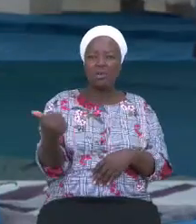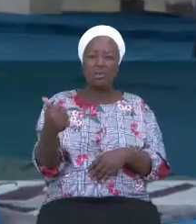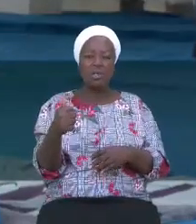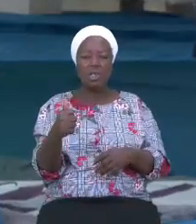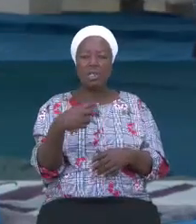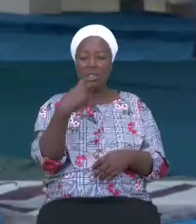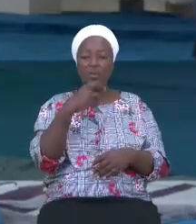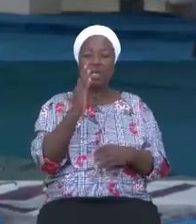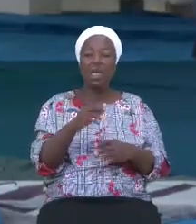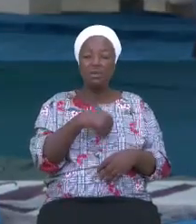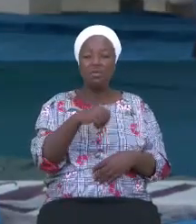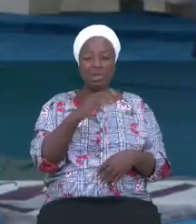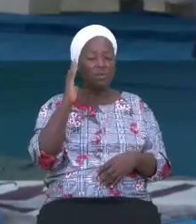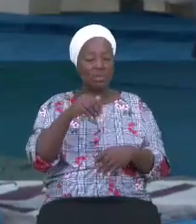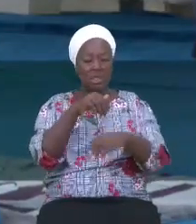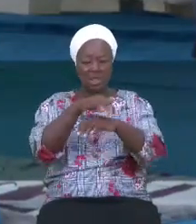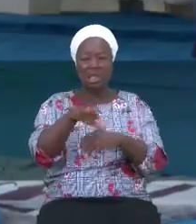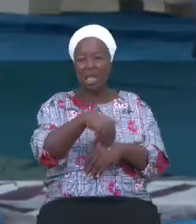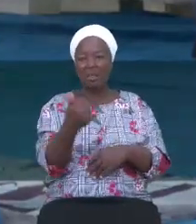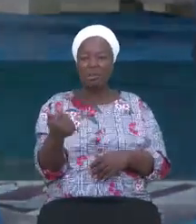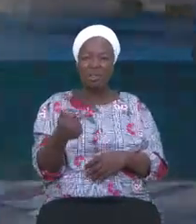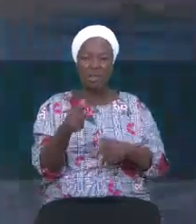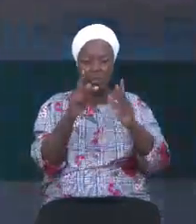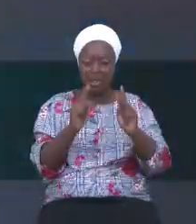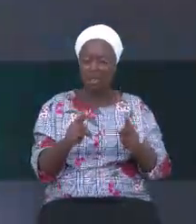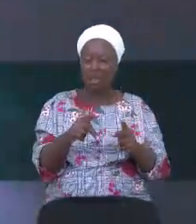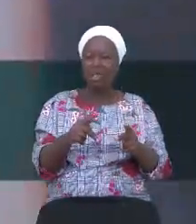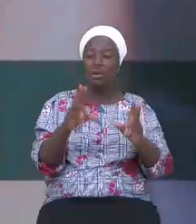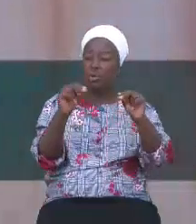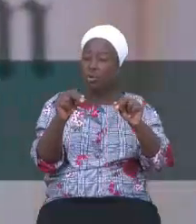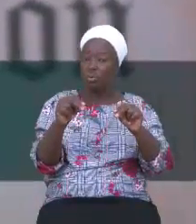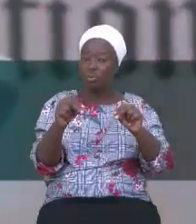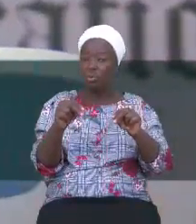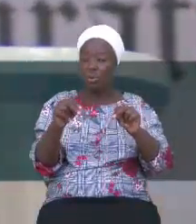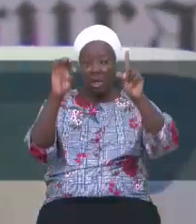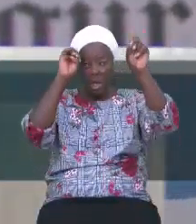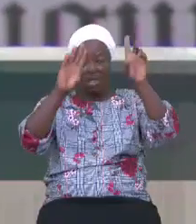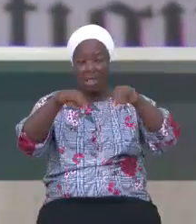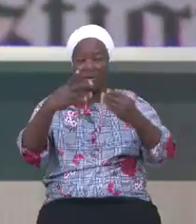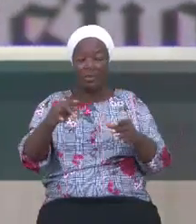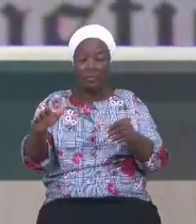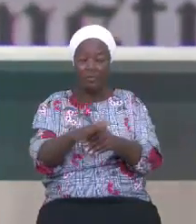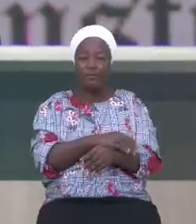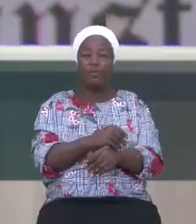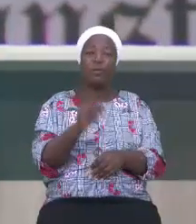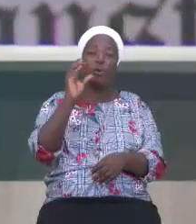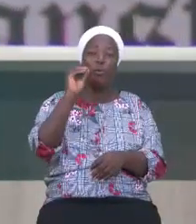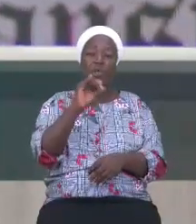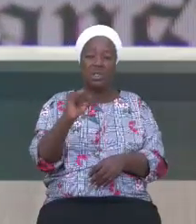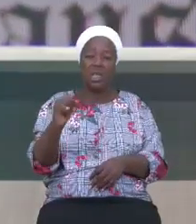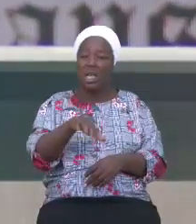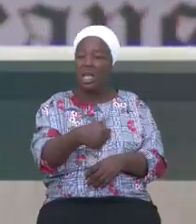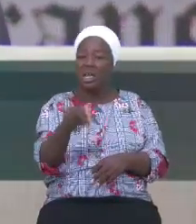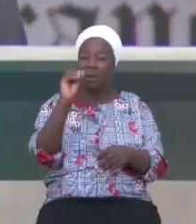speaker, he'll send another founder. No, he gave the full message. Any message you are going